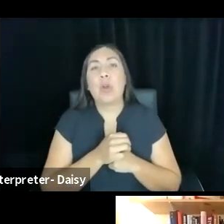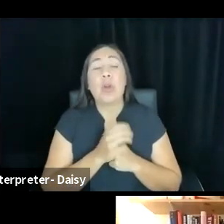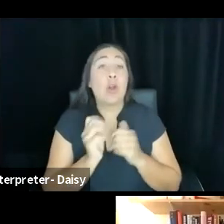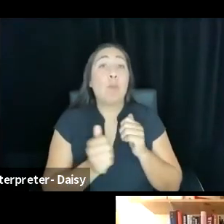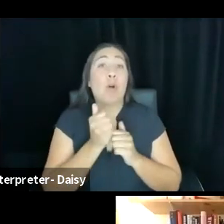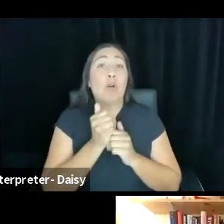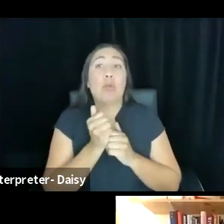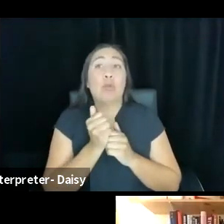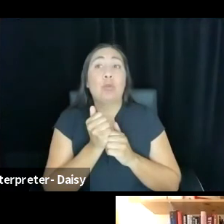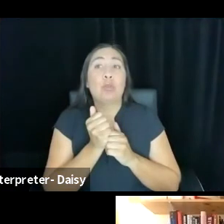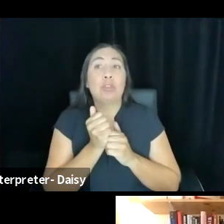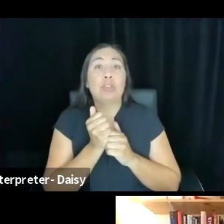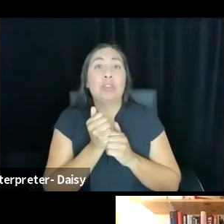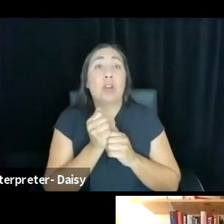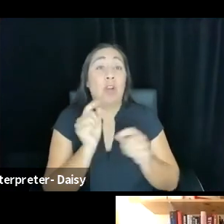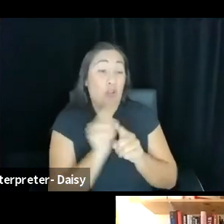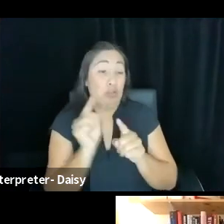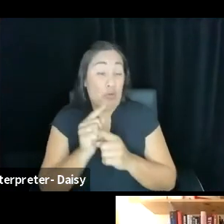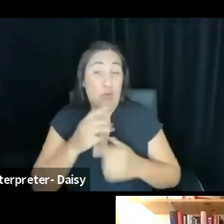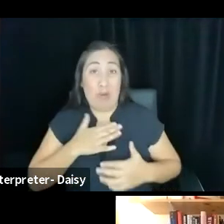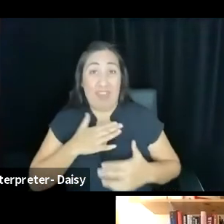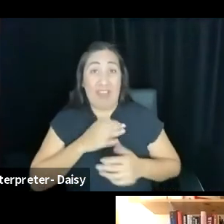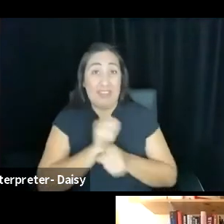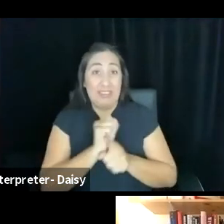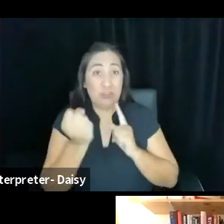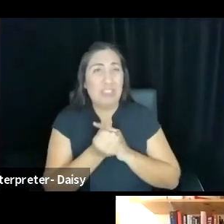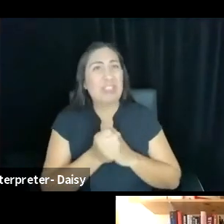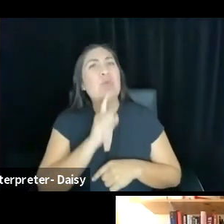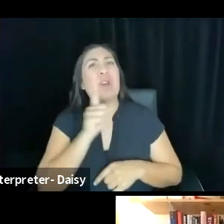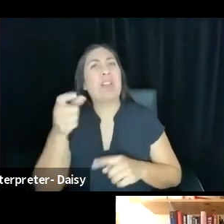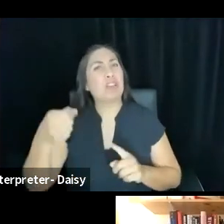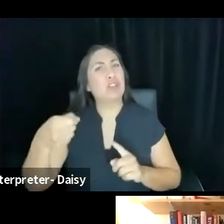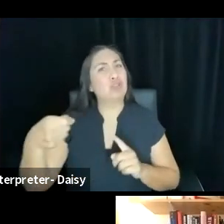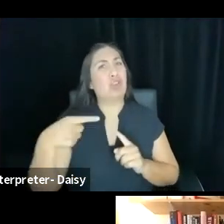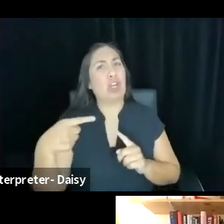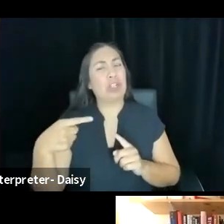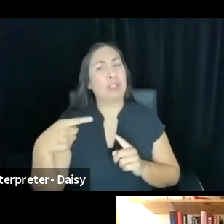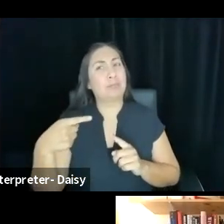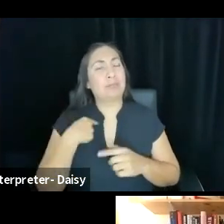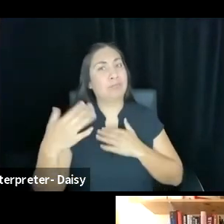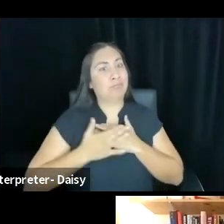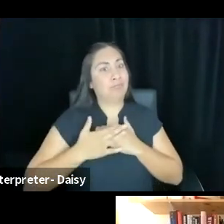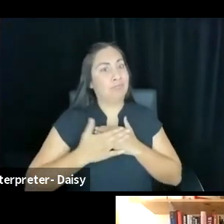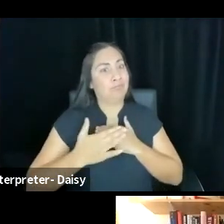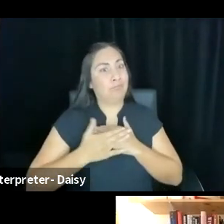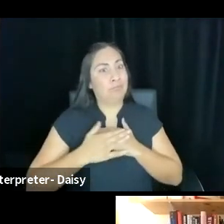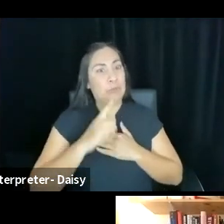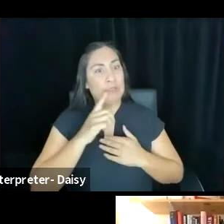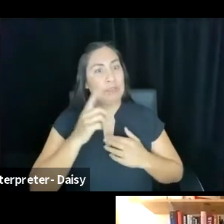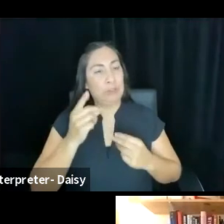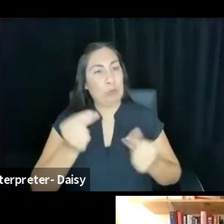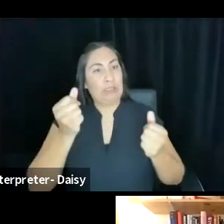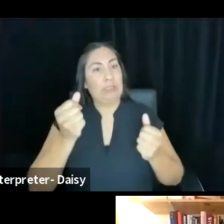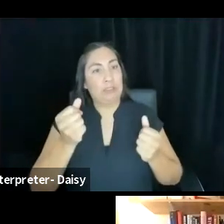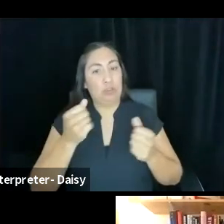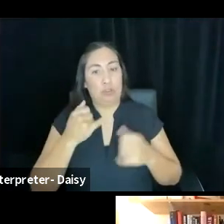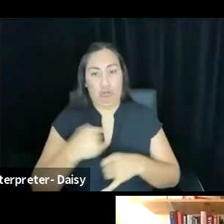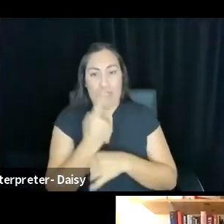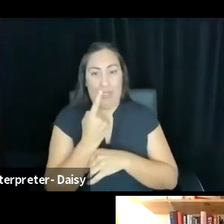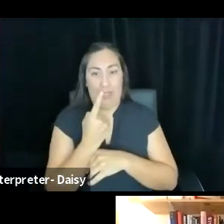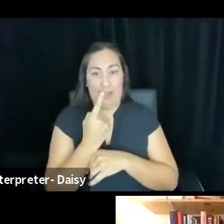condition, certainly triggered my alarm bells pretty quickly. So yeah, this is day 23 of life on